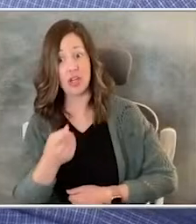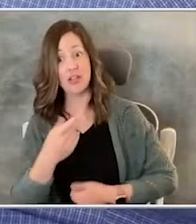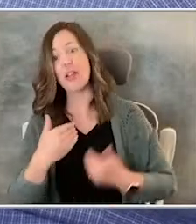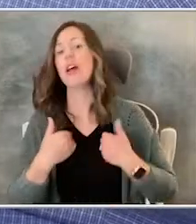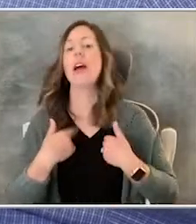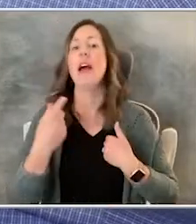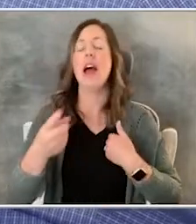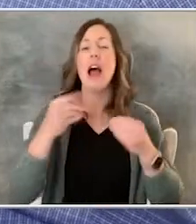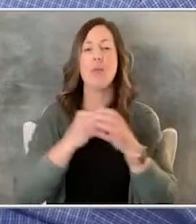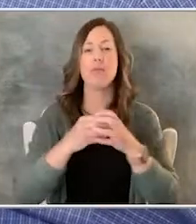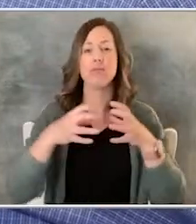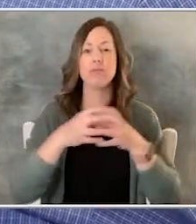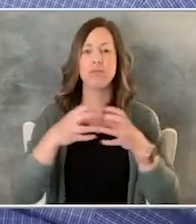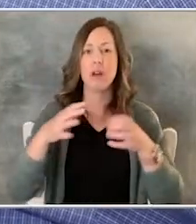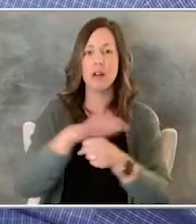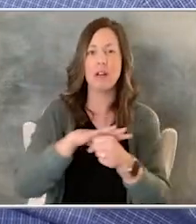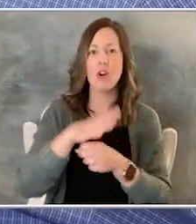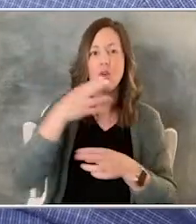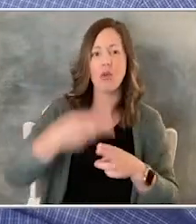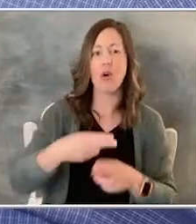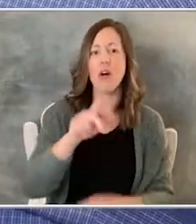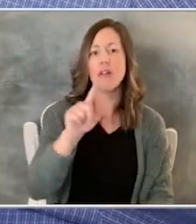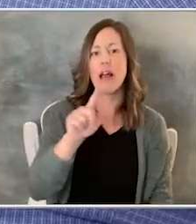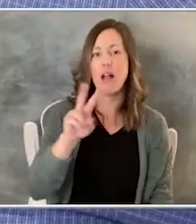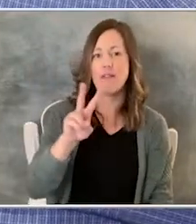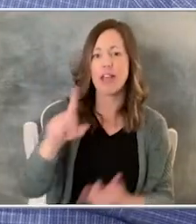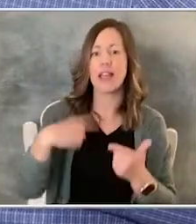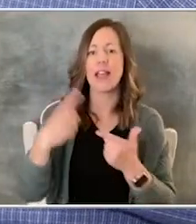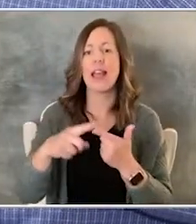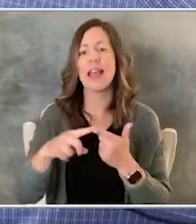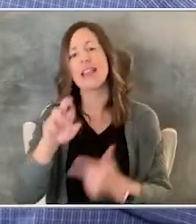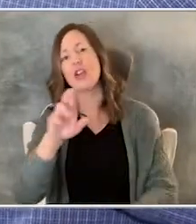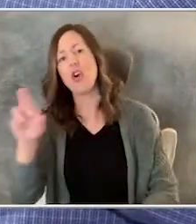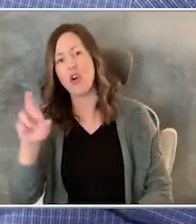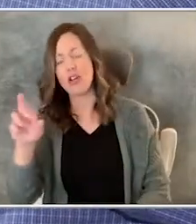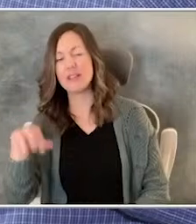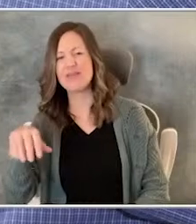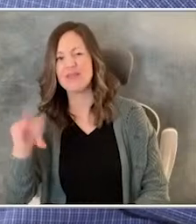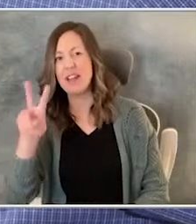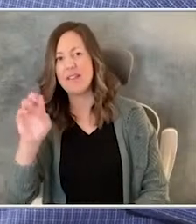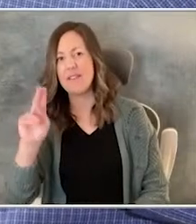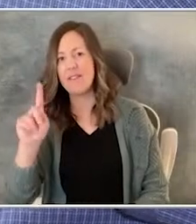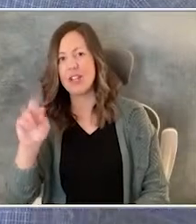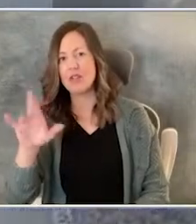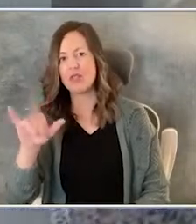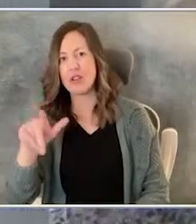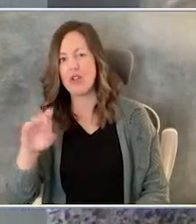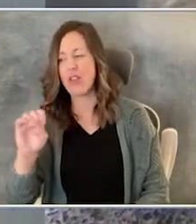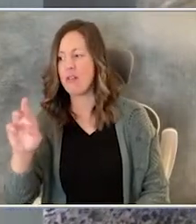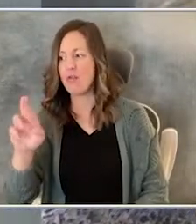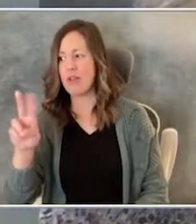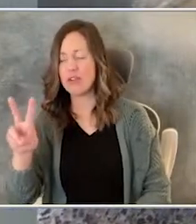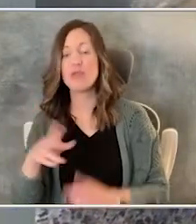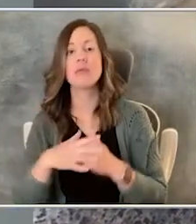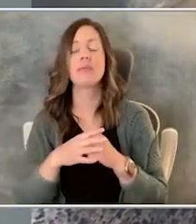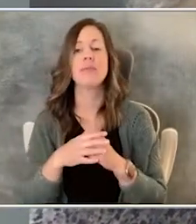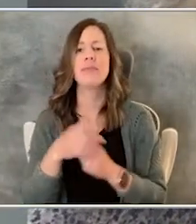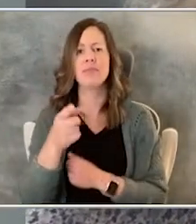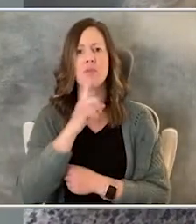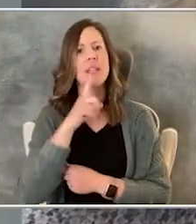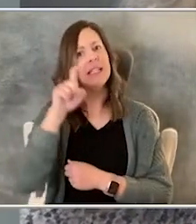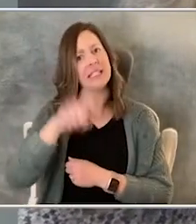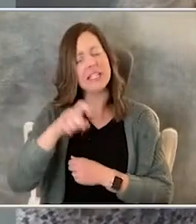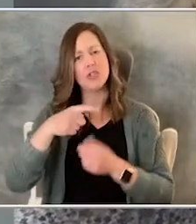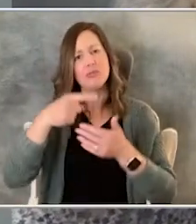artery. Dr. Kennedy and his wife were reeling. Having just retired from practicing medicine, he was ready for his next adventure, which